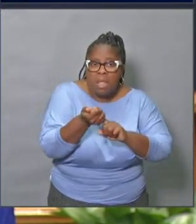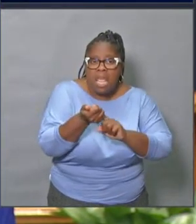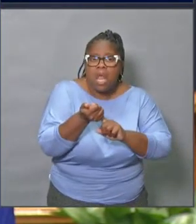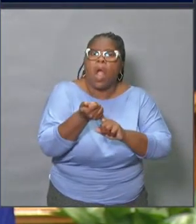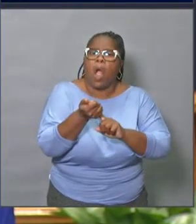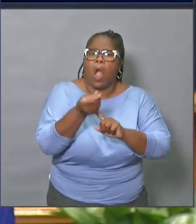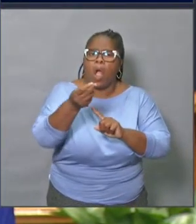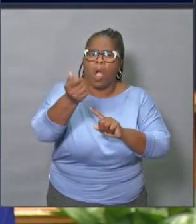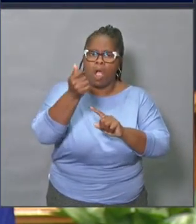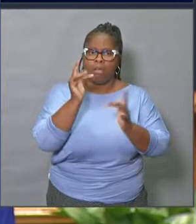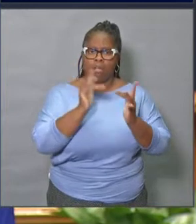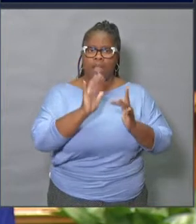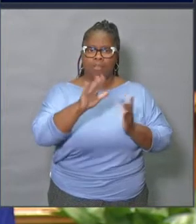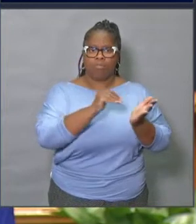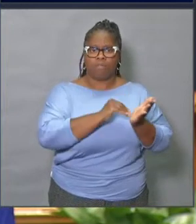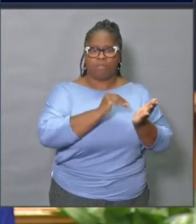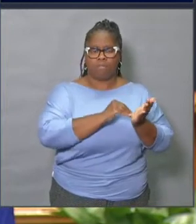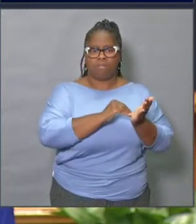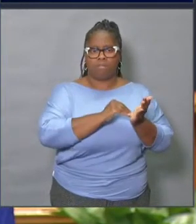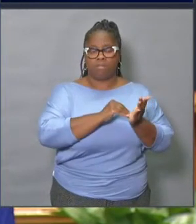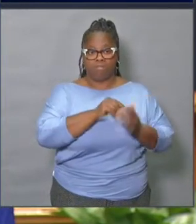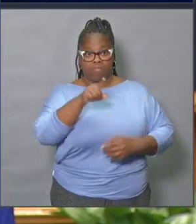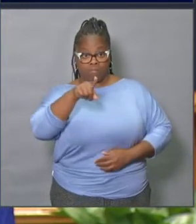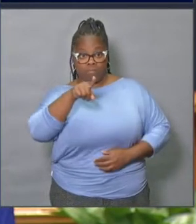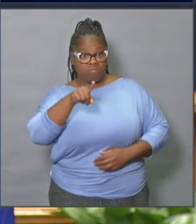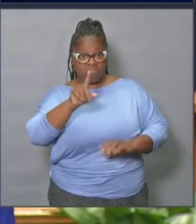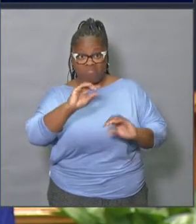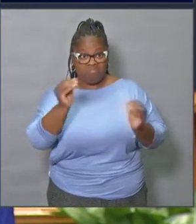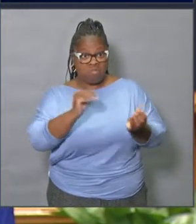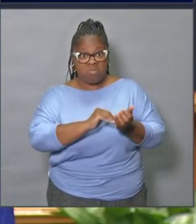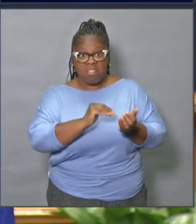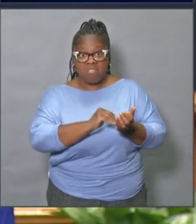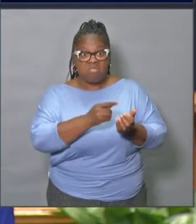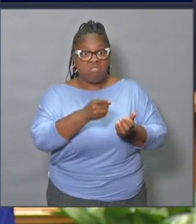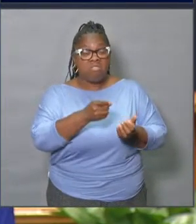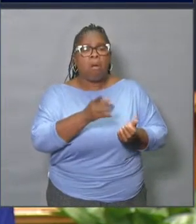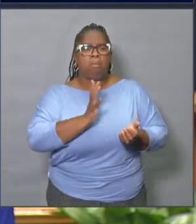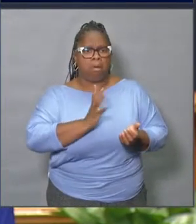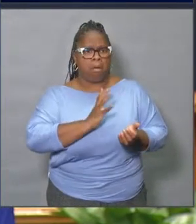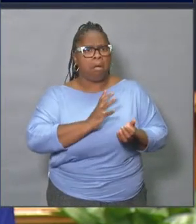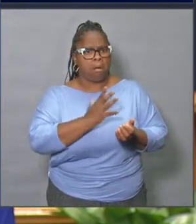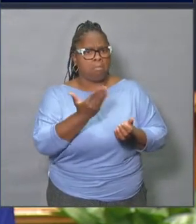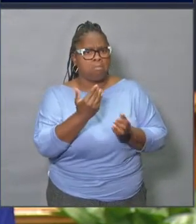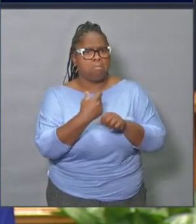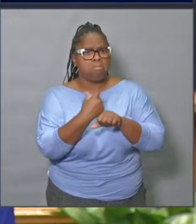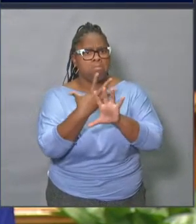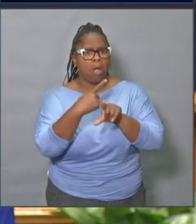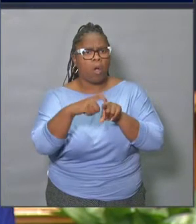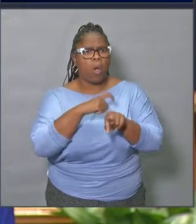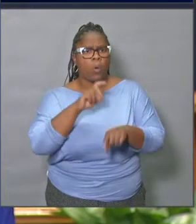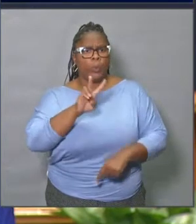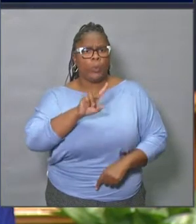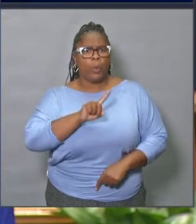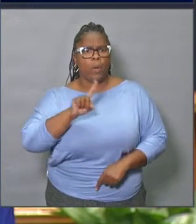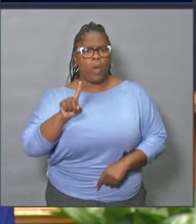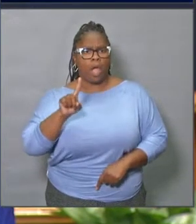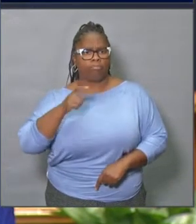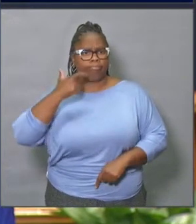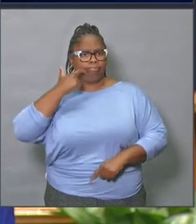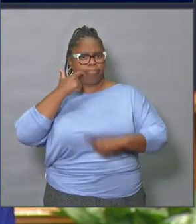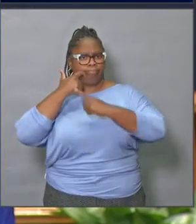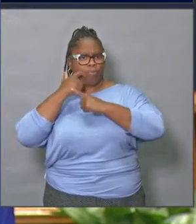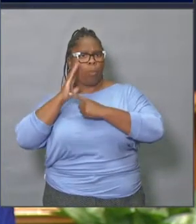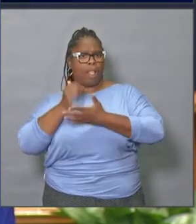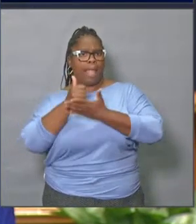immediately. If you need a provider, just as a reminder, you can call 211 and they're able to connect you with a clinician